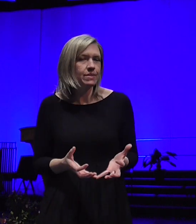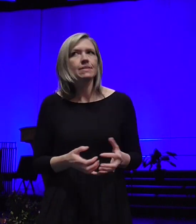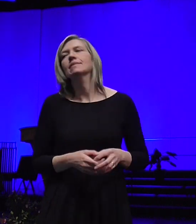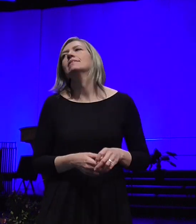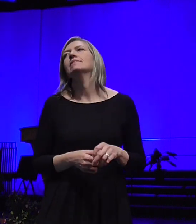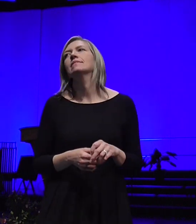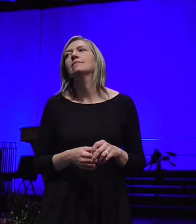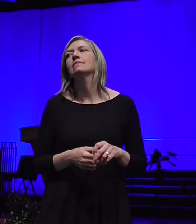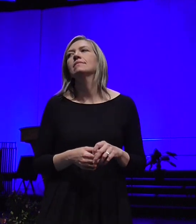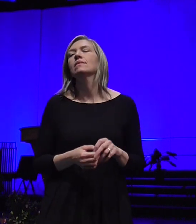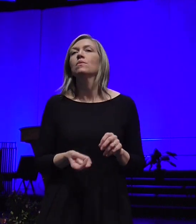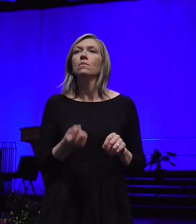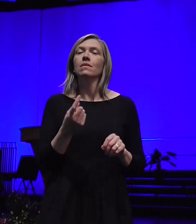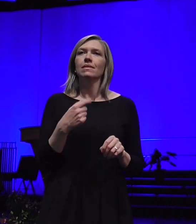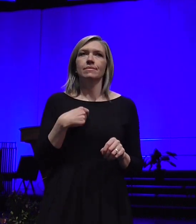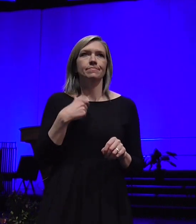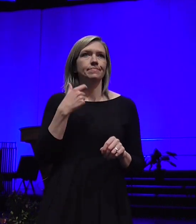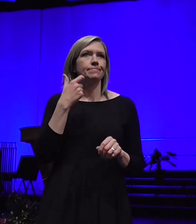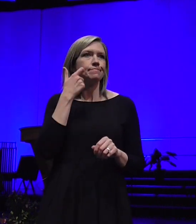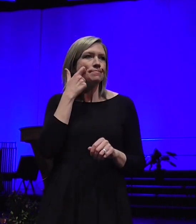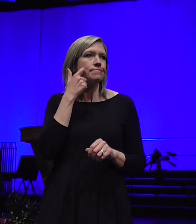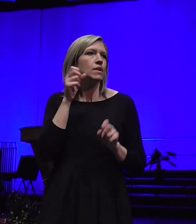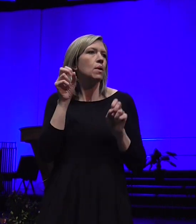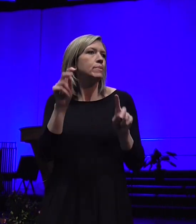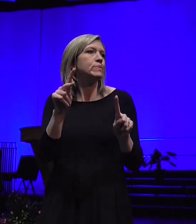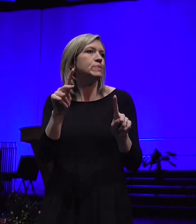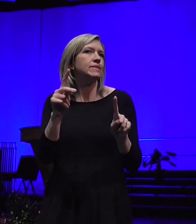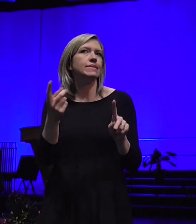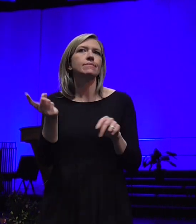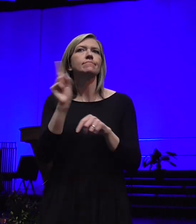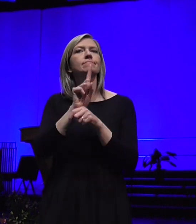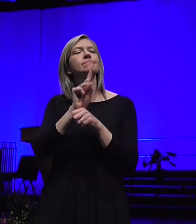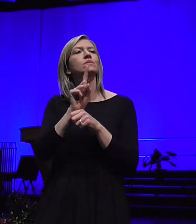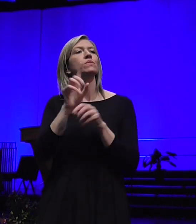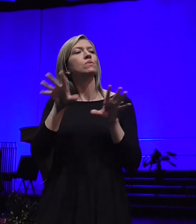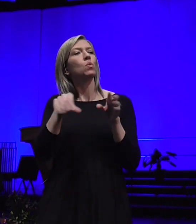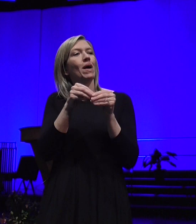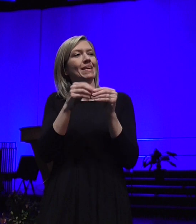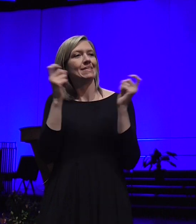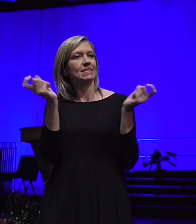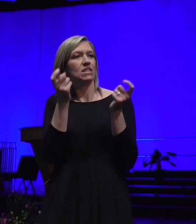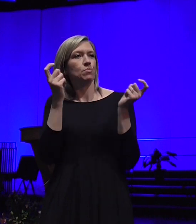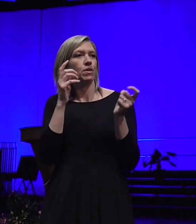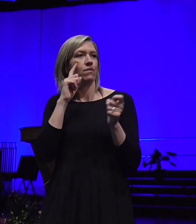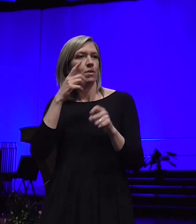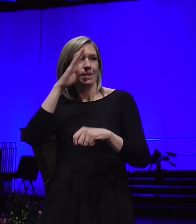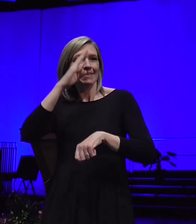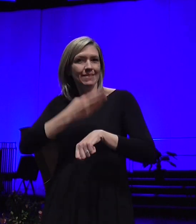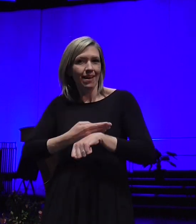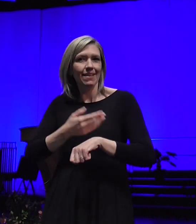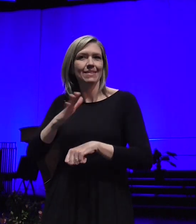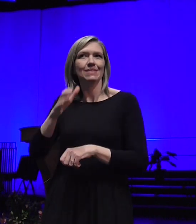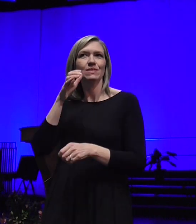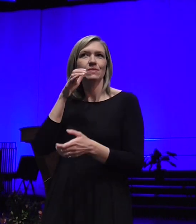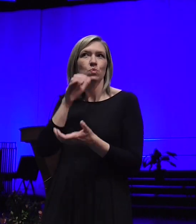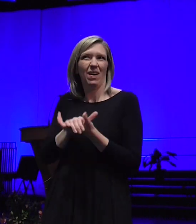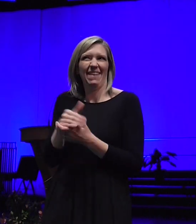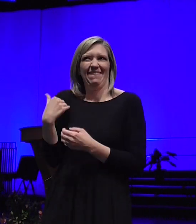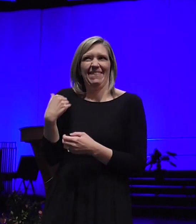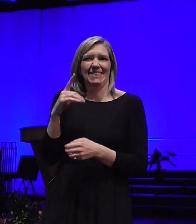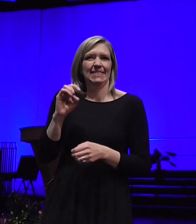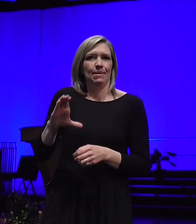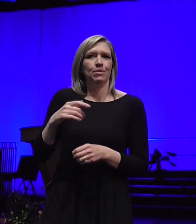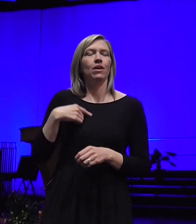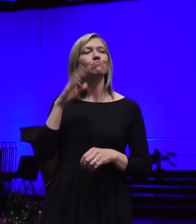got the opportunity to do a wedding ceremony for our son Gabe and his wife in December up in the mountains. And